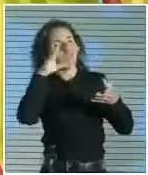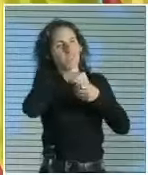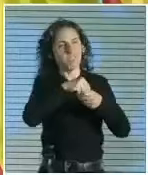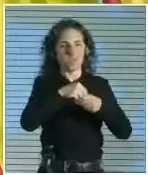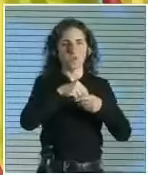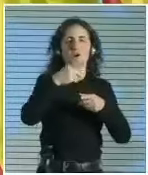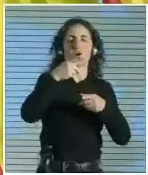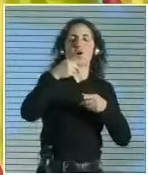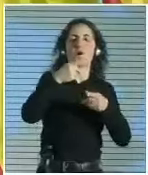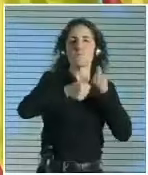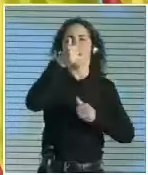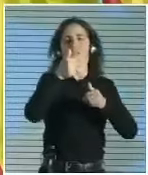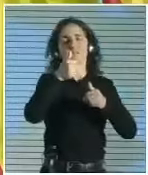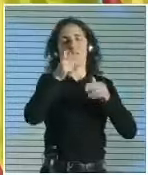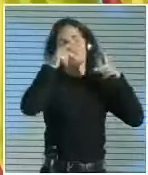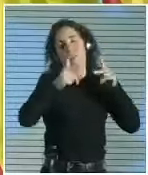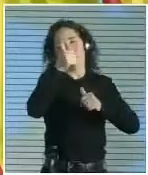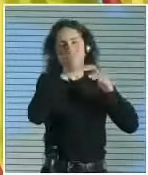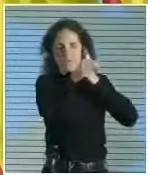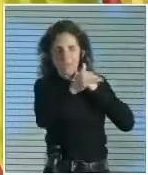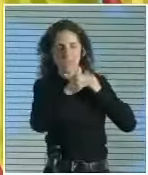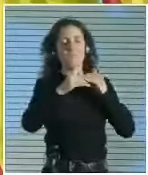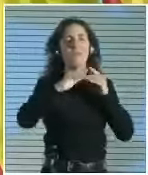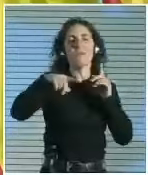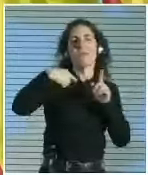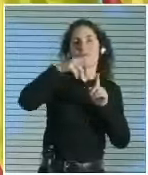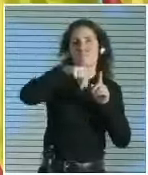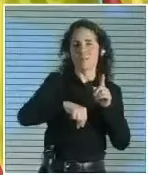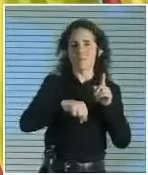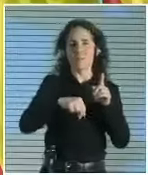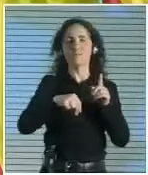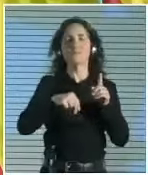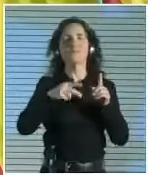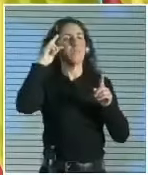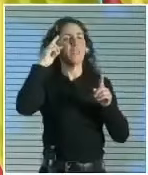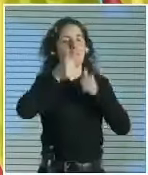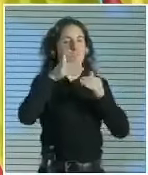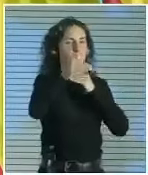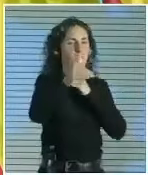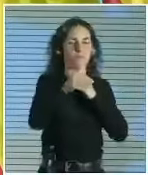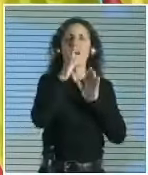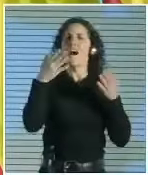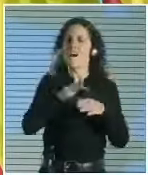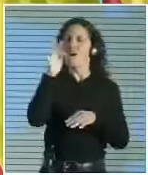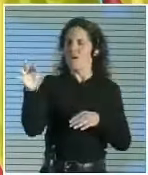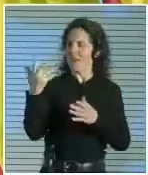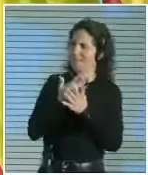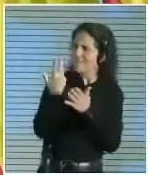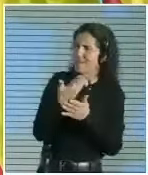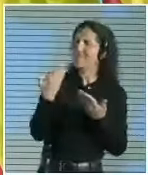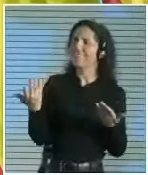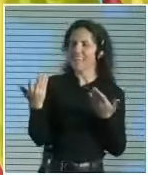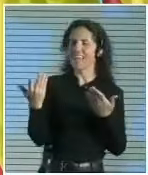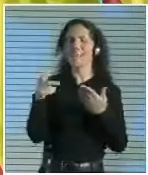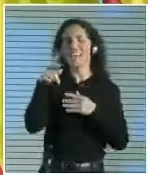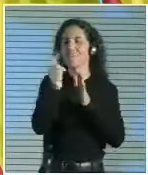bit, let's say, how that program works? What is behind it? How has been the uptake with your businesses? Are the properties